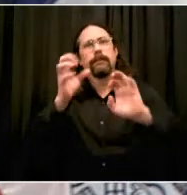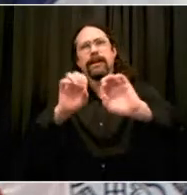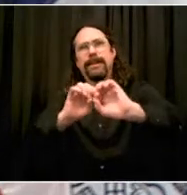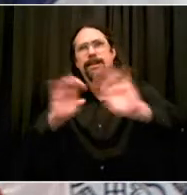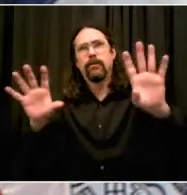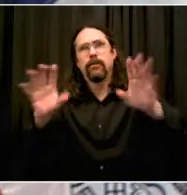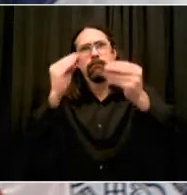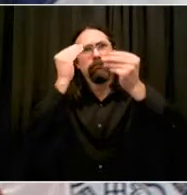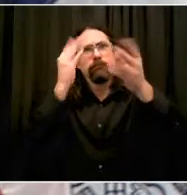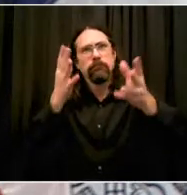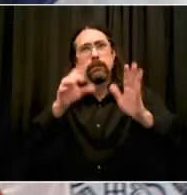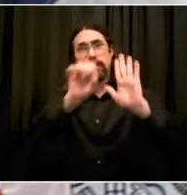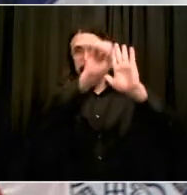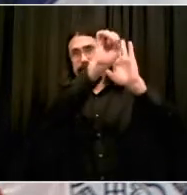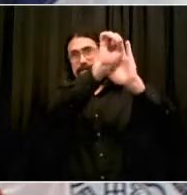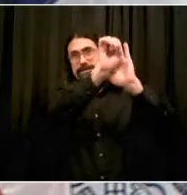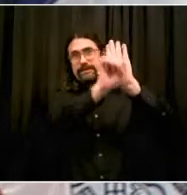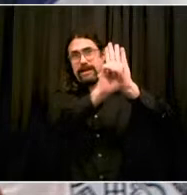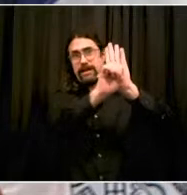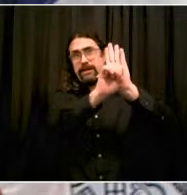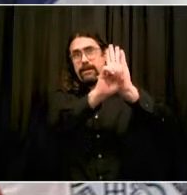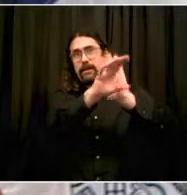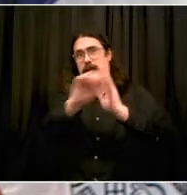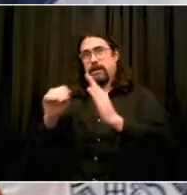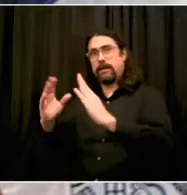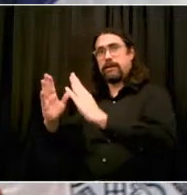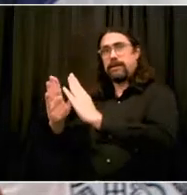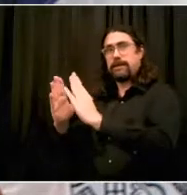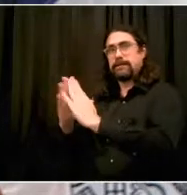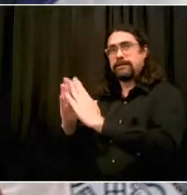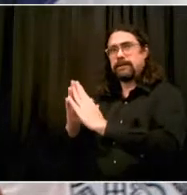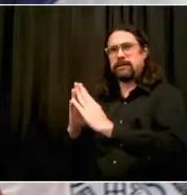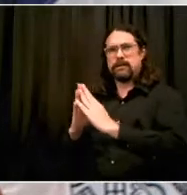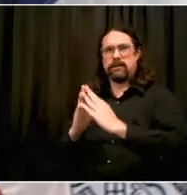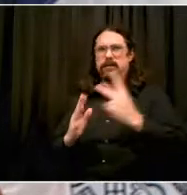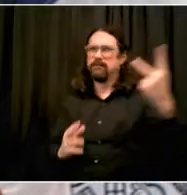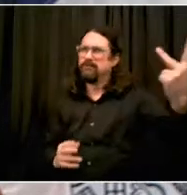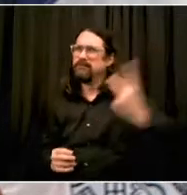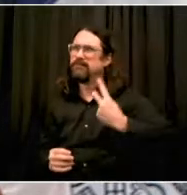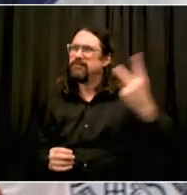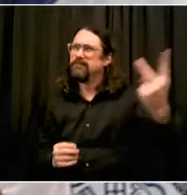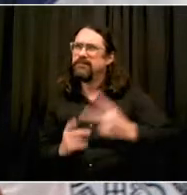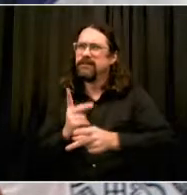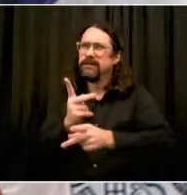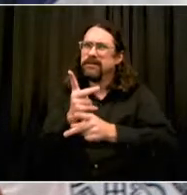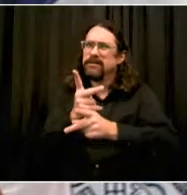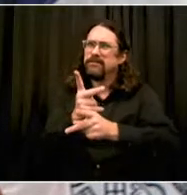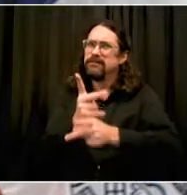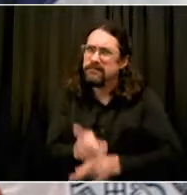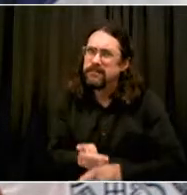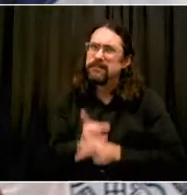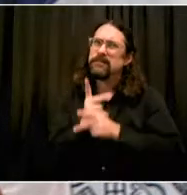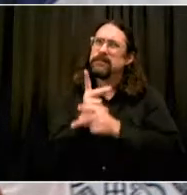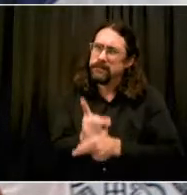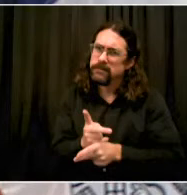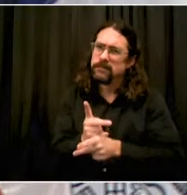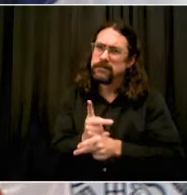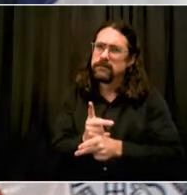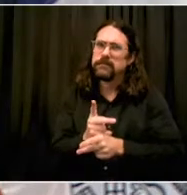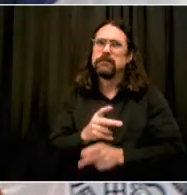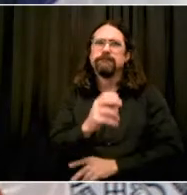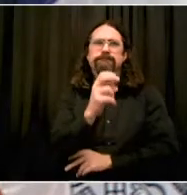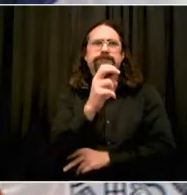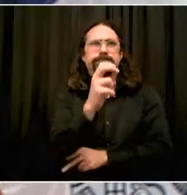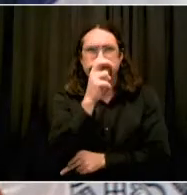of the coronavirus in the whole country, New York City, New York State have been amongst the most cautious,